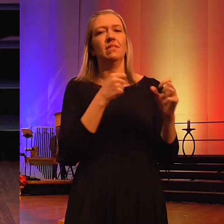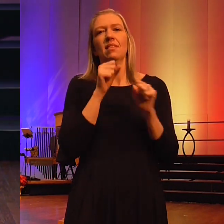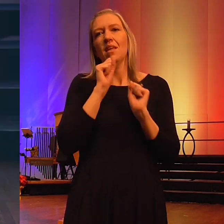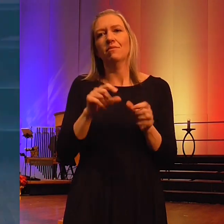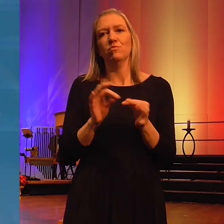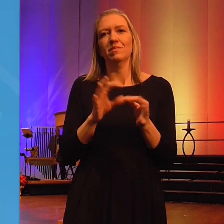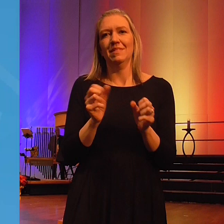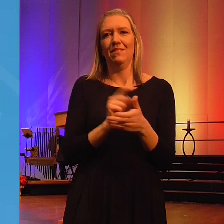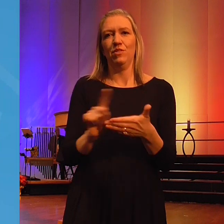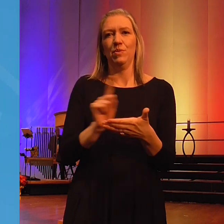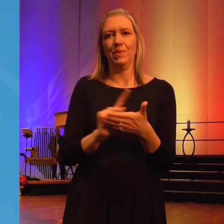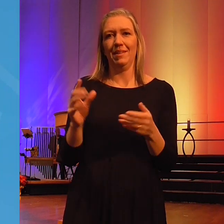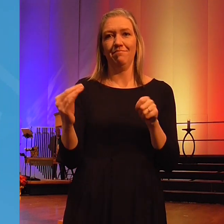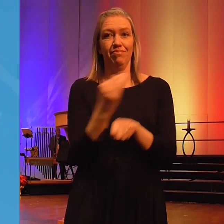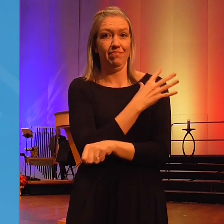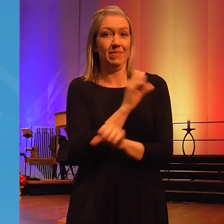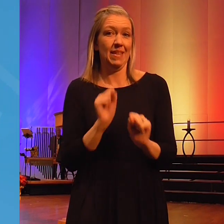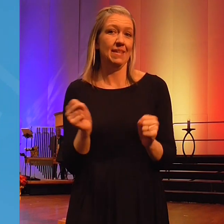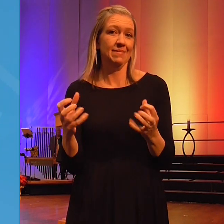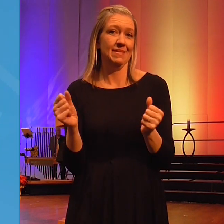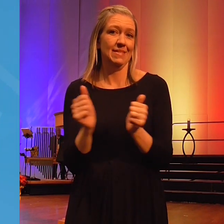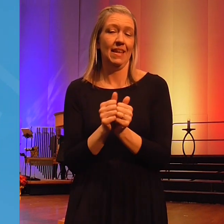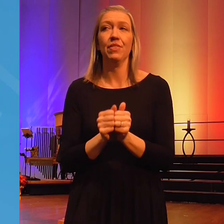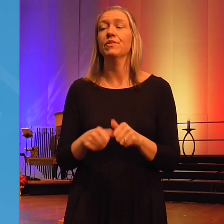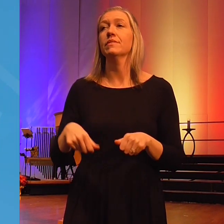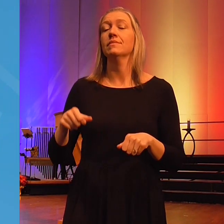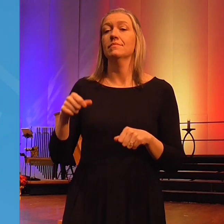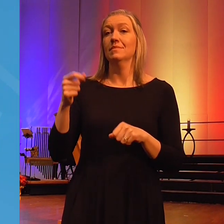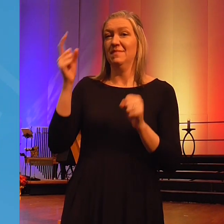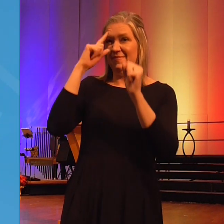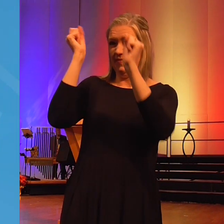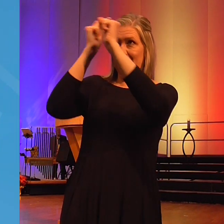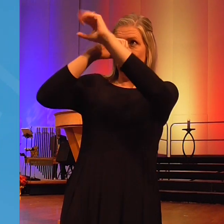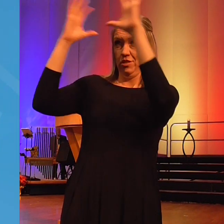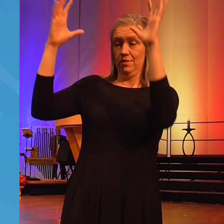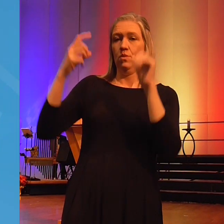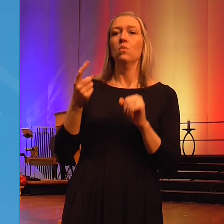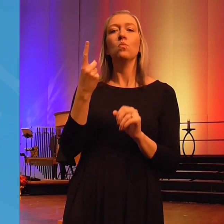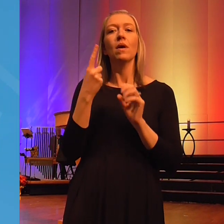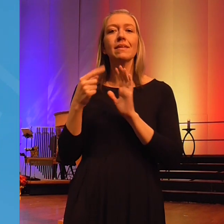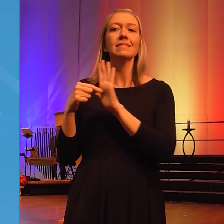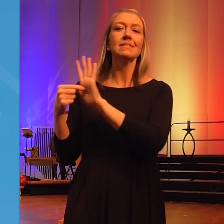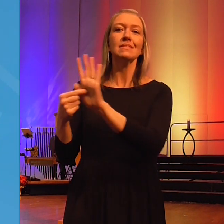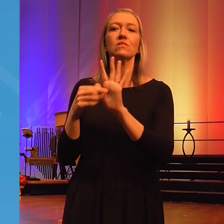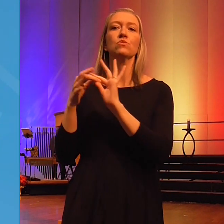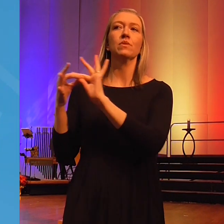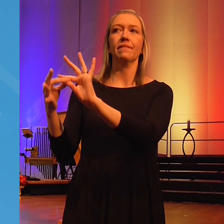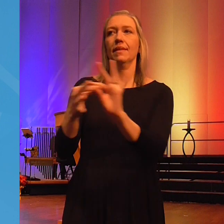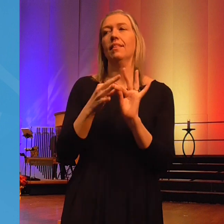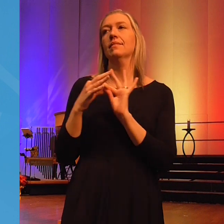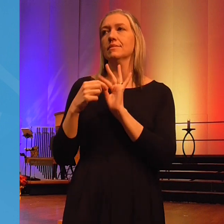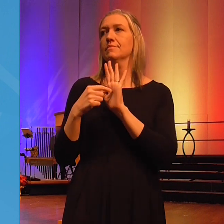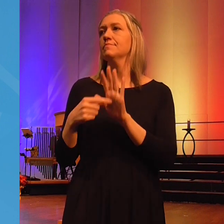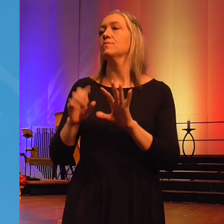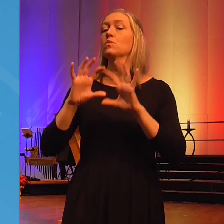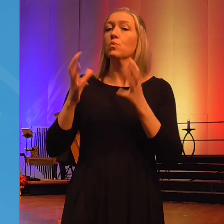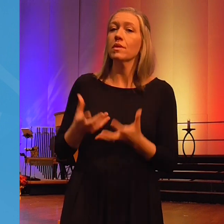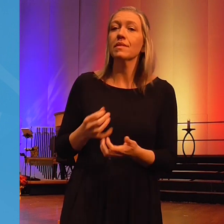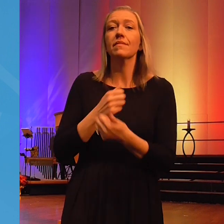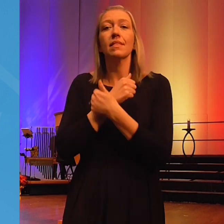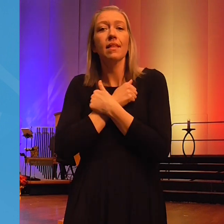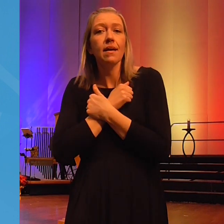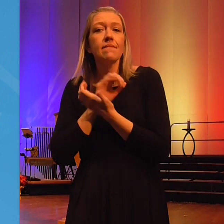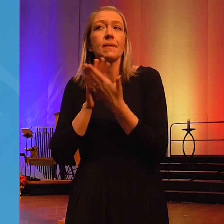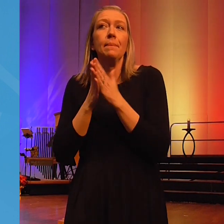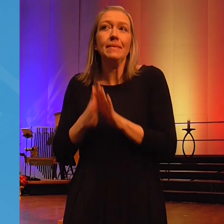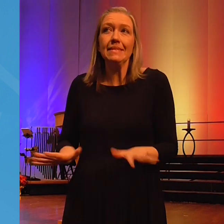on the screens right now. If you want to say it along with me, it goes like this. Our vision: oneness revealed, a world of love,